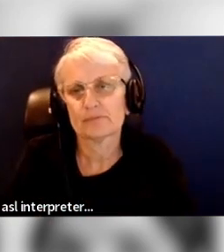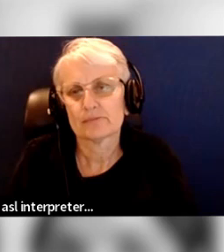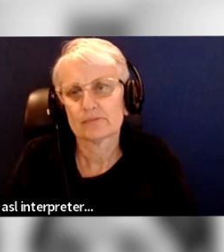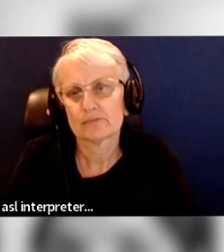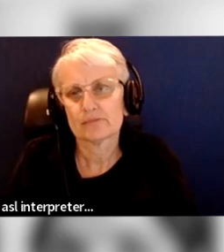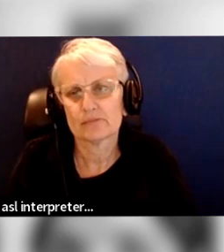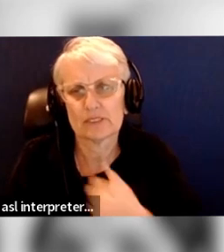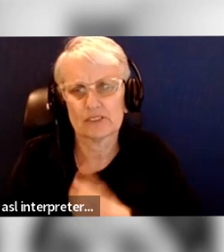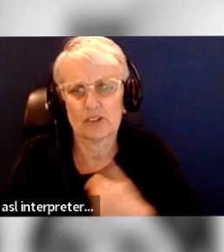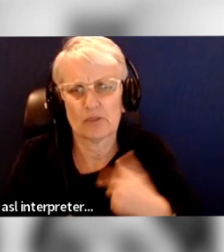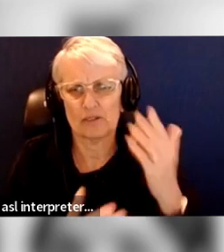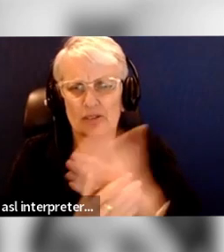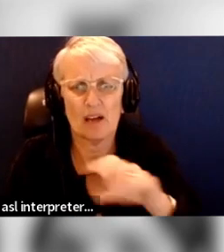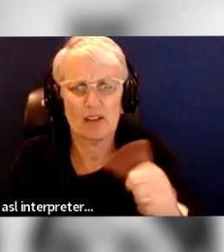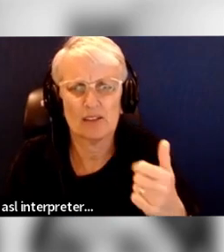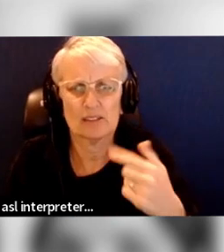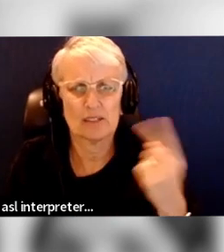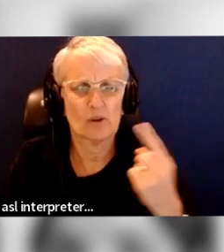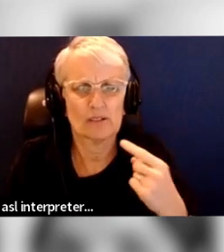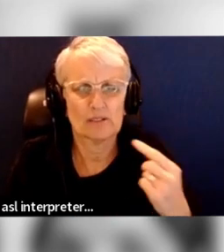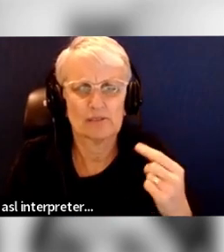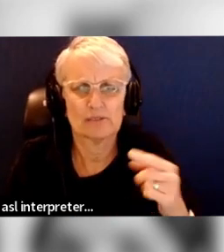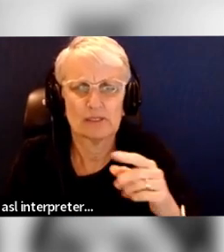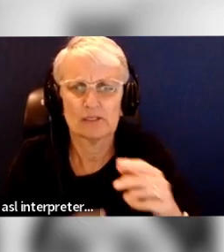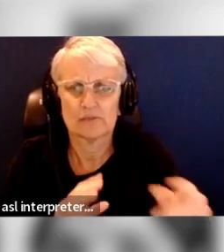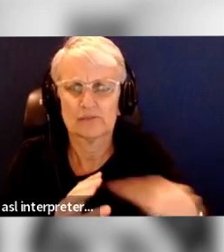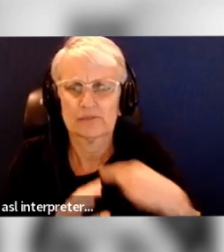I'm sorry, I just have a quick question from someone that's directly messaged